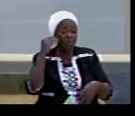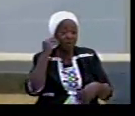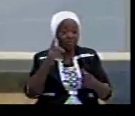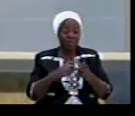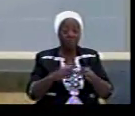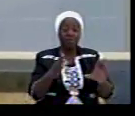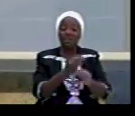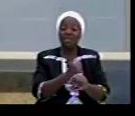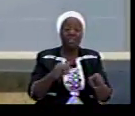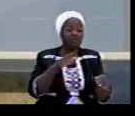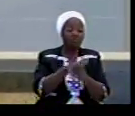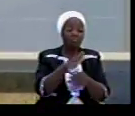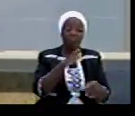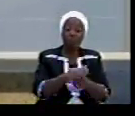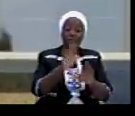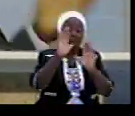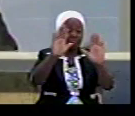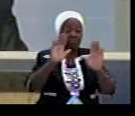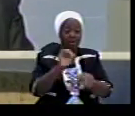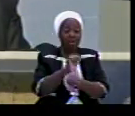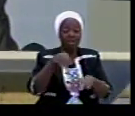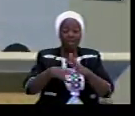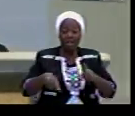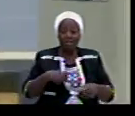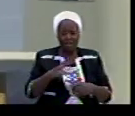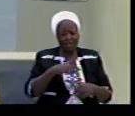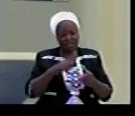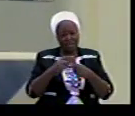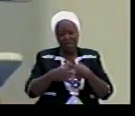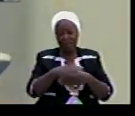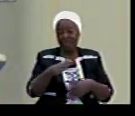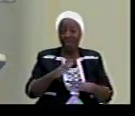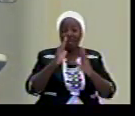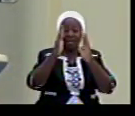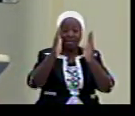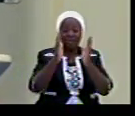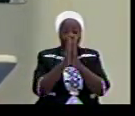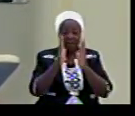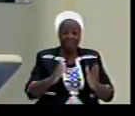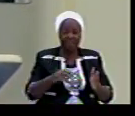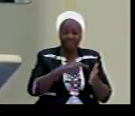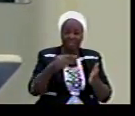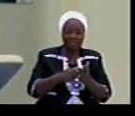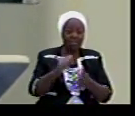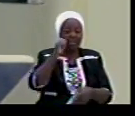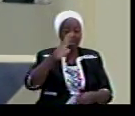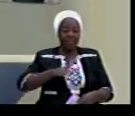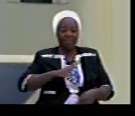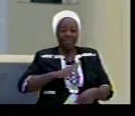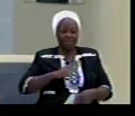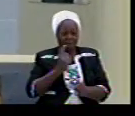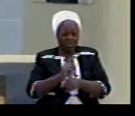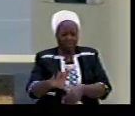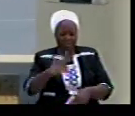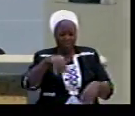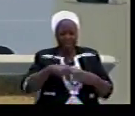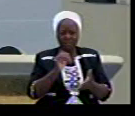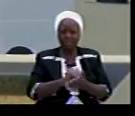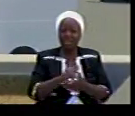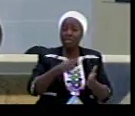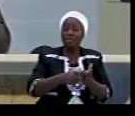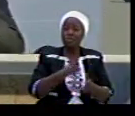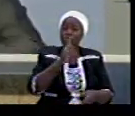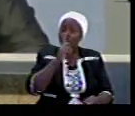your houses. And now, after prayer, this lady discovered. This is true. This is not